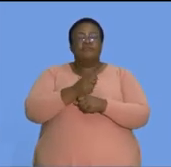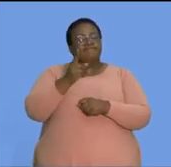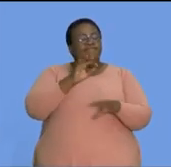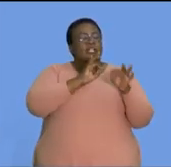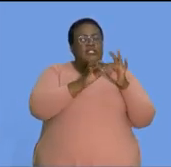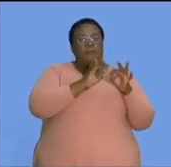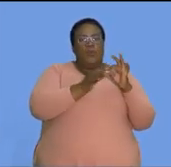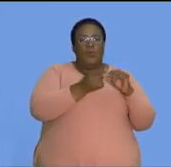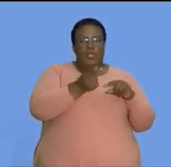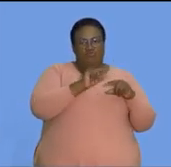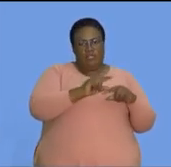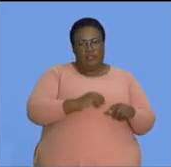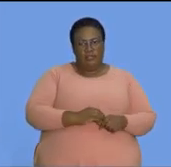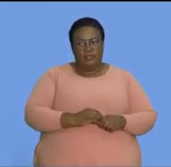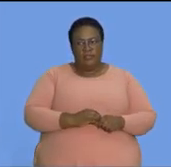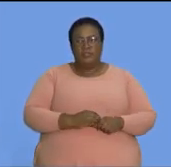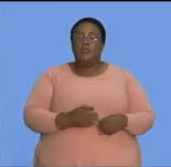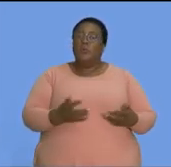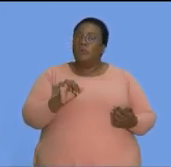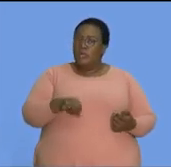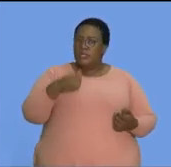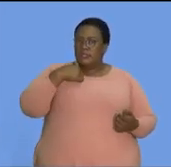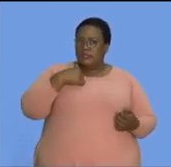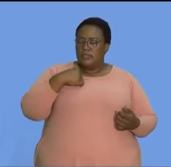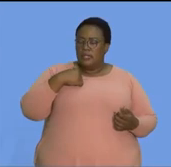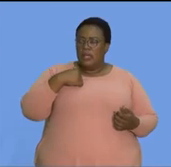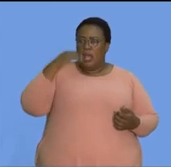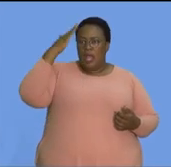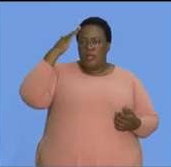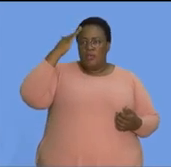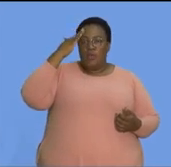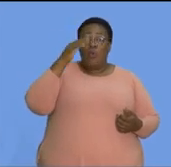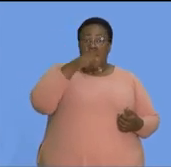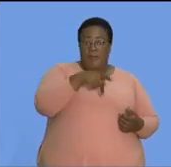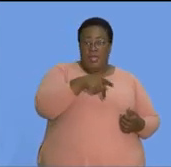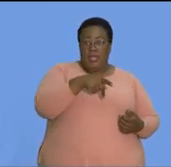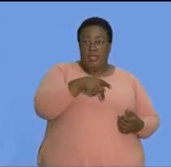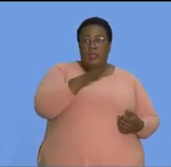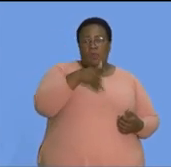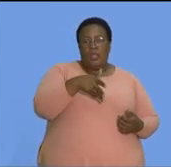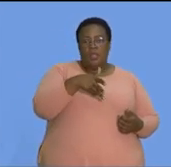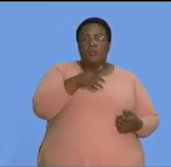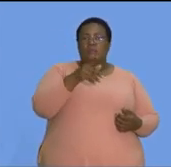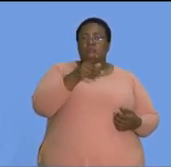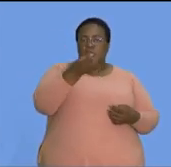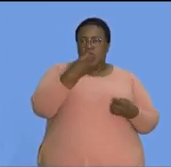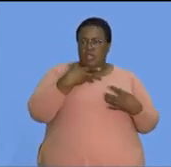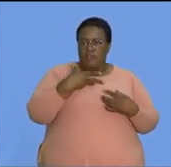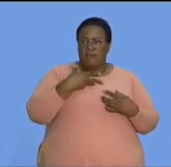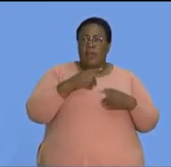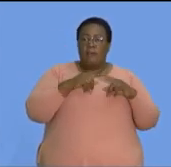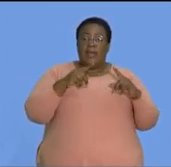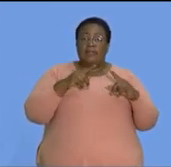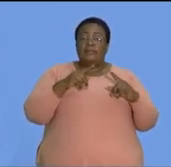a simple interest basis. So already I know that it means that my P will already be given there, but